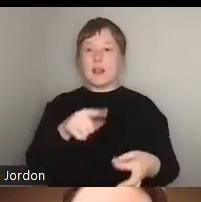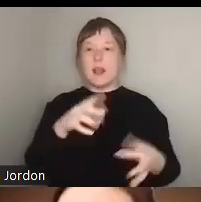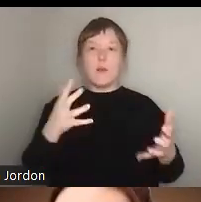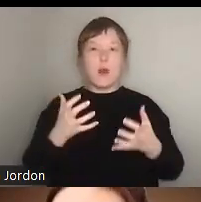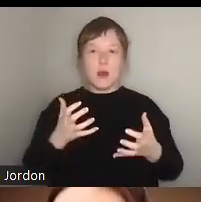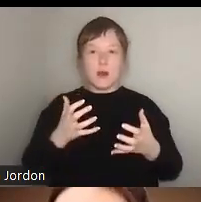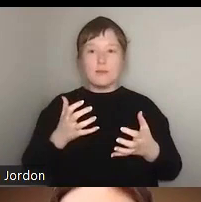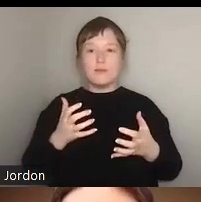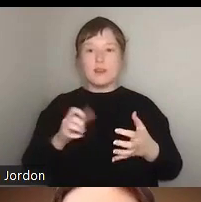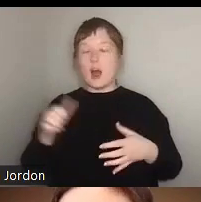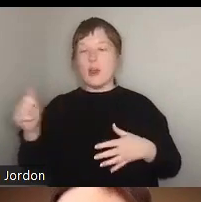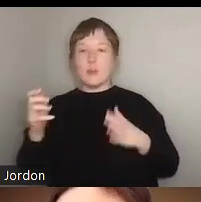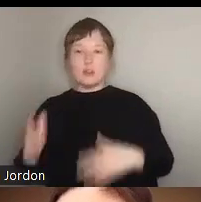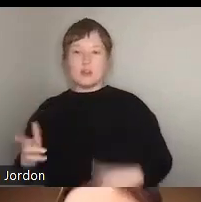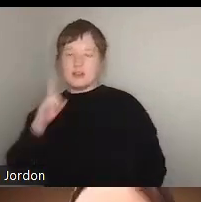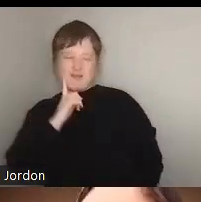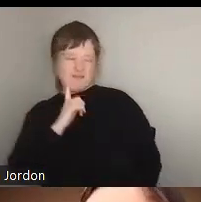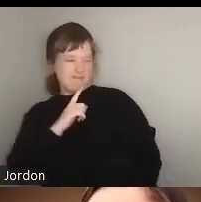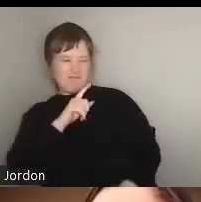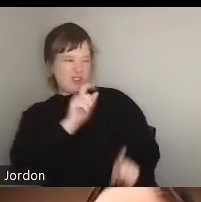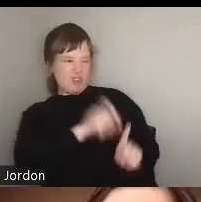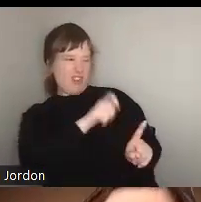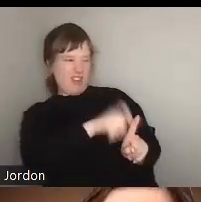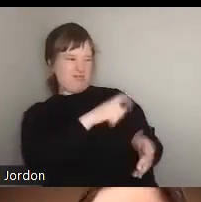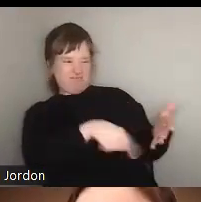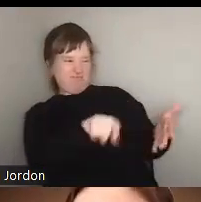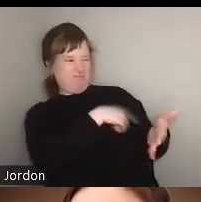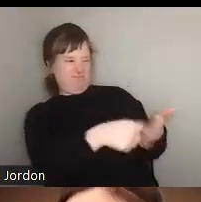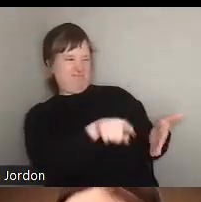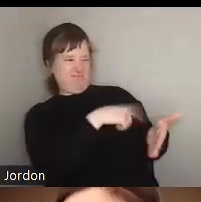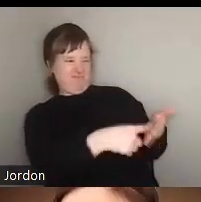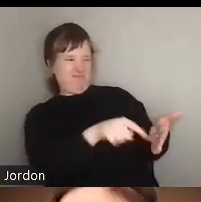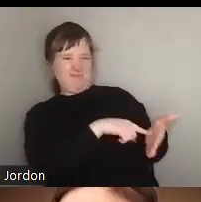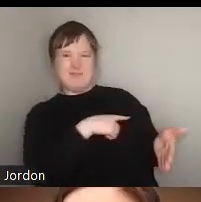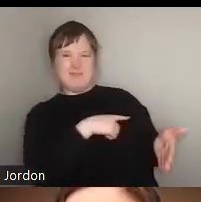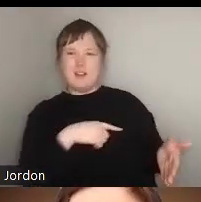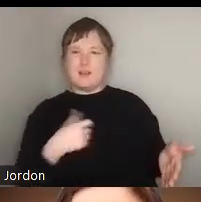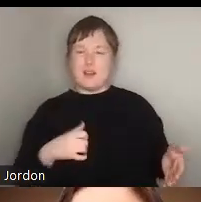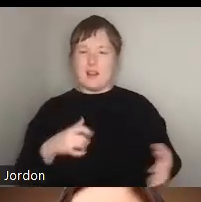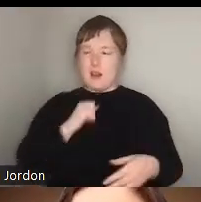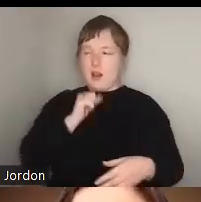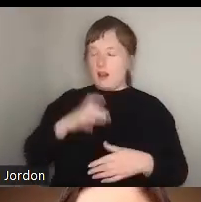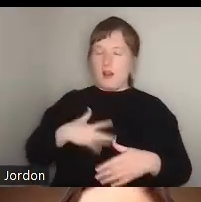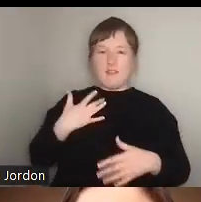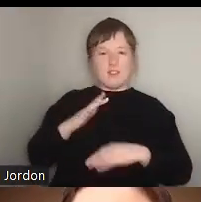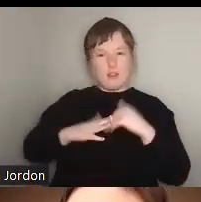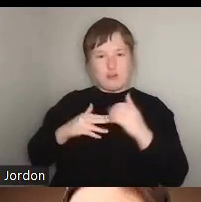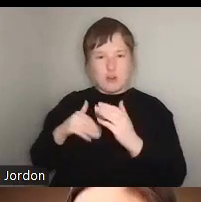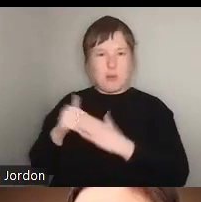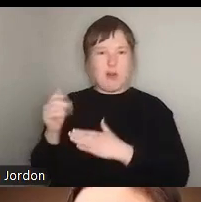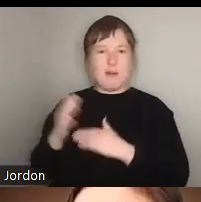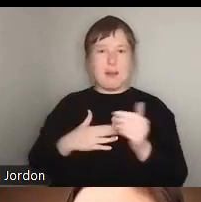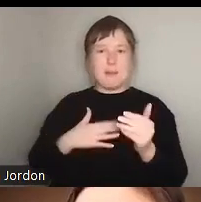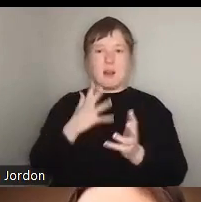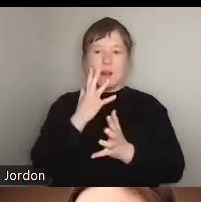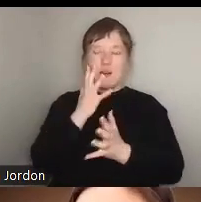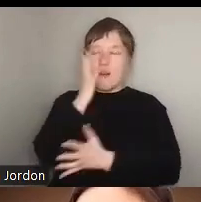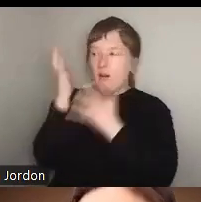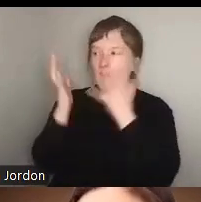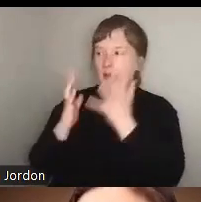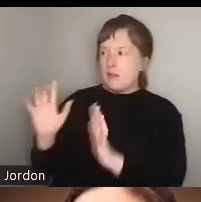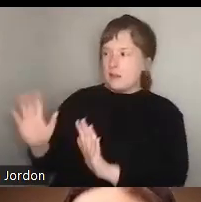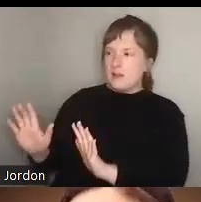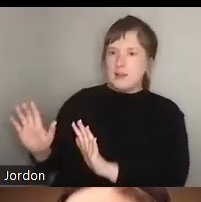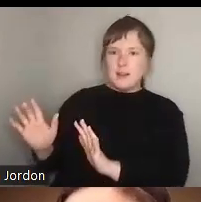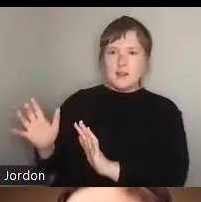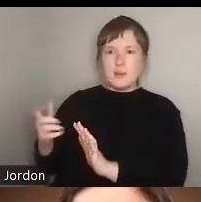to, the other person is criticizing them whenever they do and making them uncomfortable. They may even say things that are embarrassing when they're in